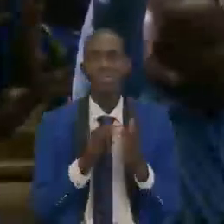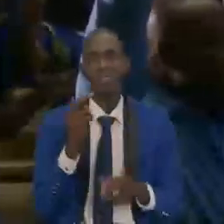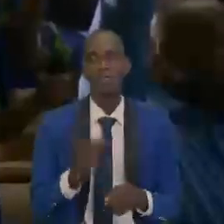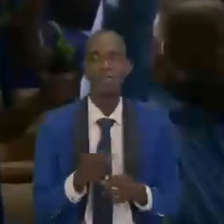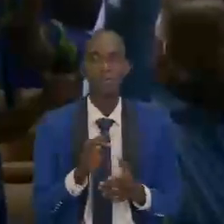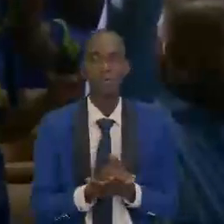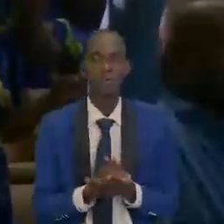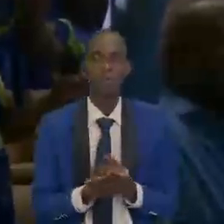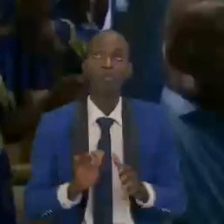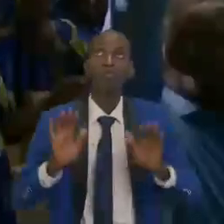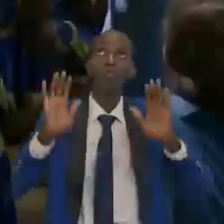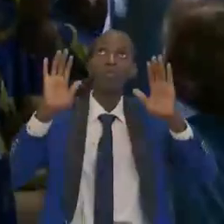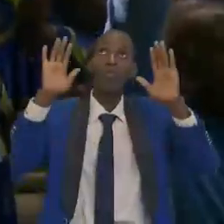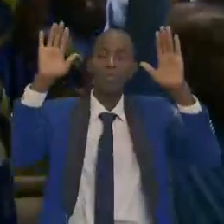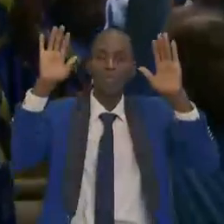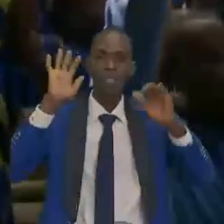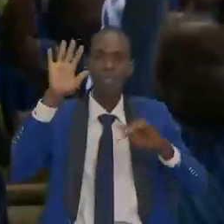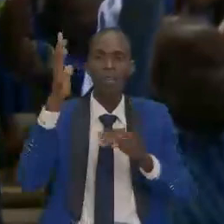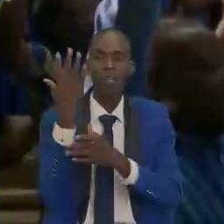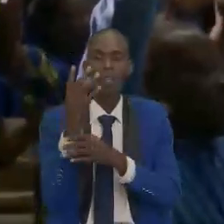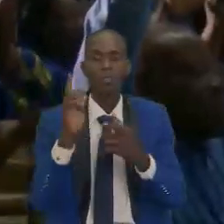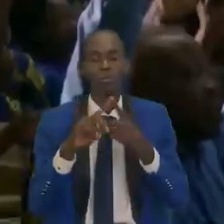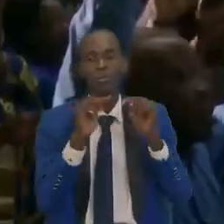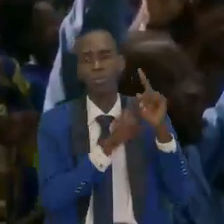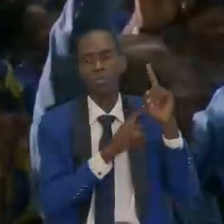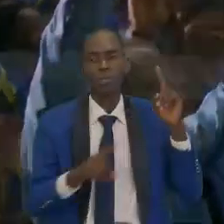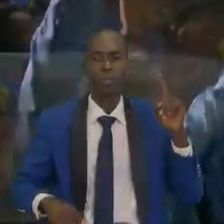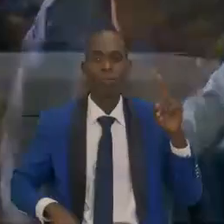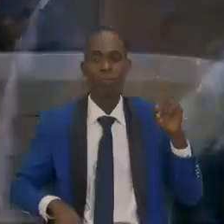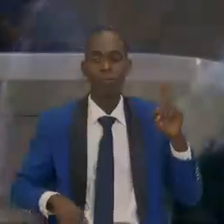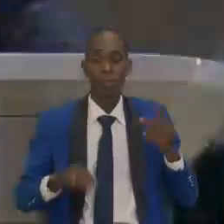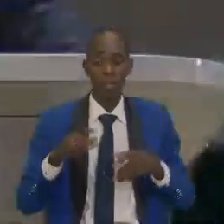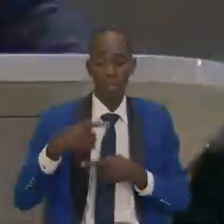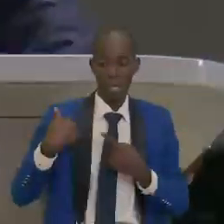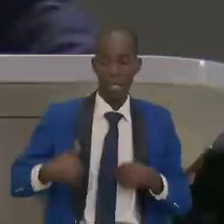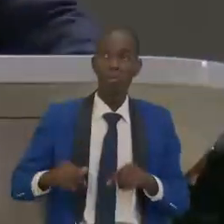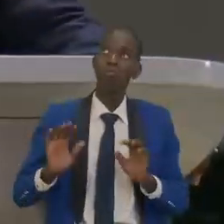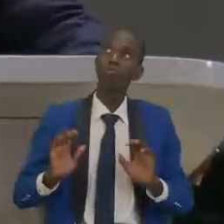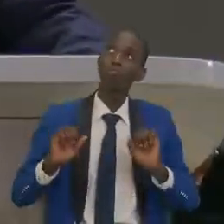lift up your heart the Lord that heart of